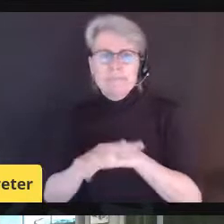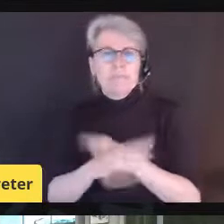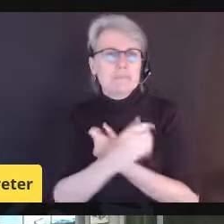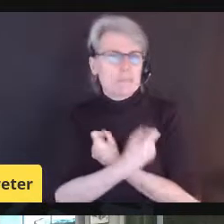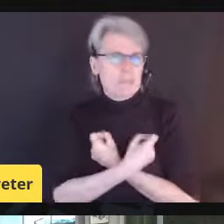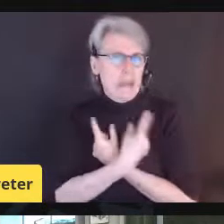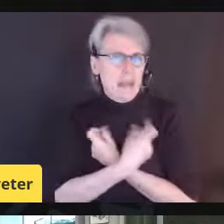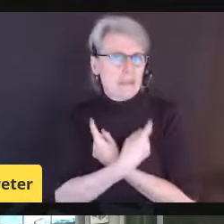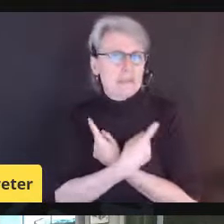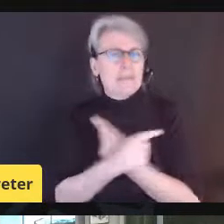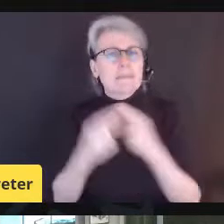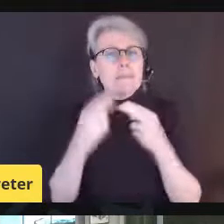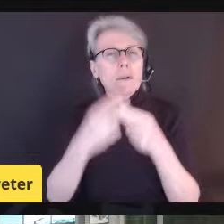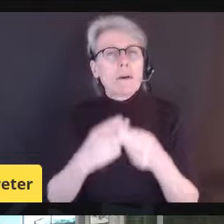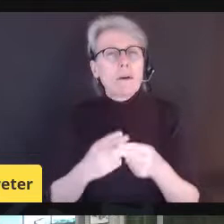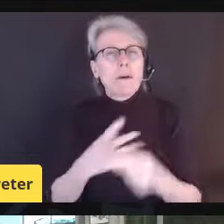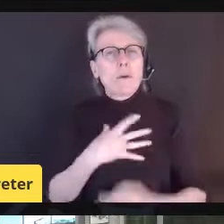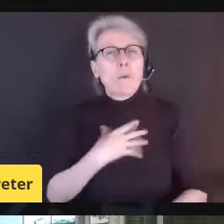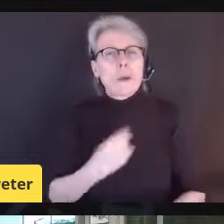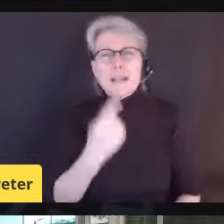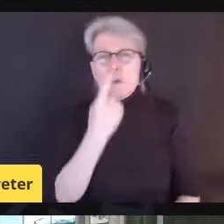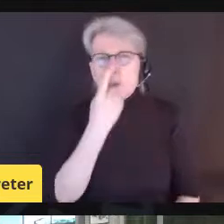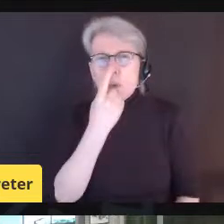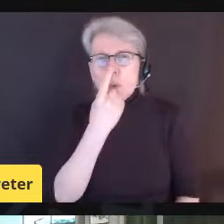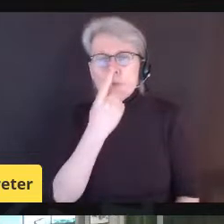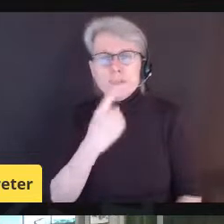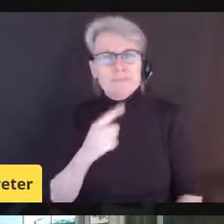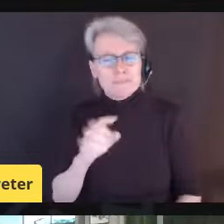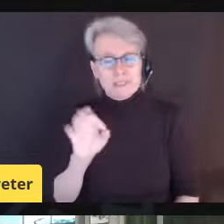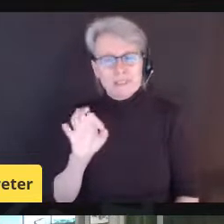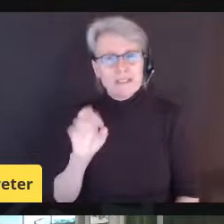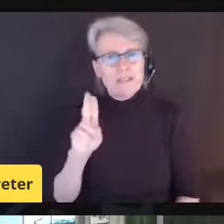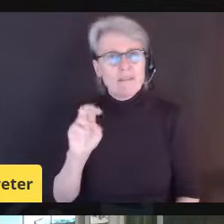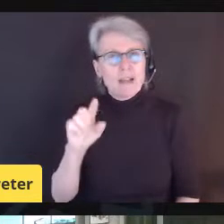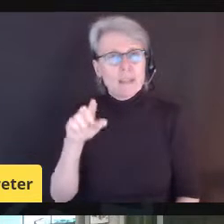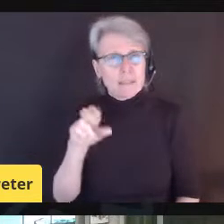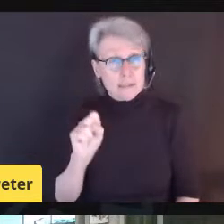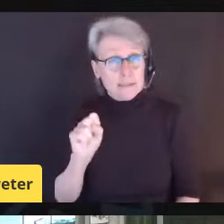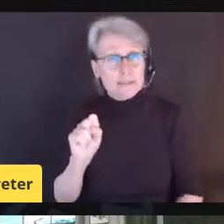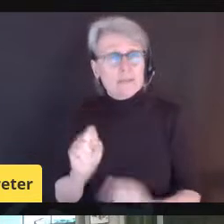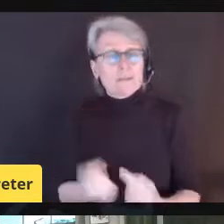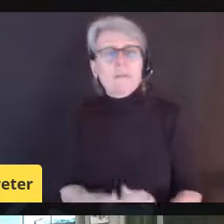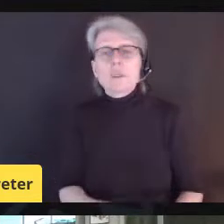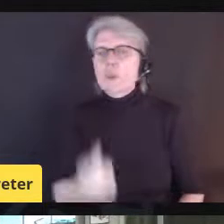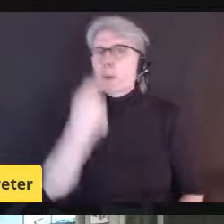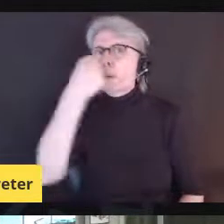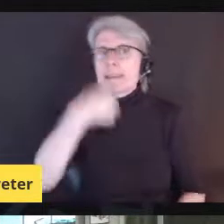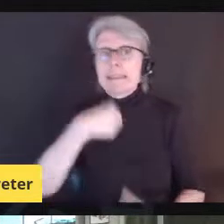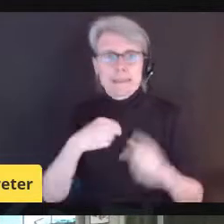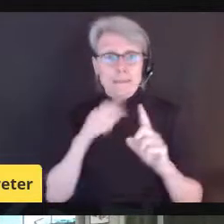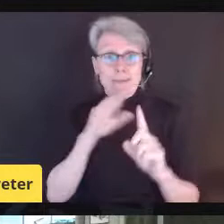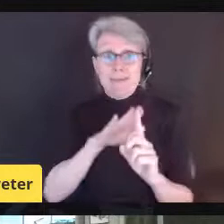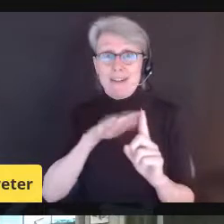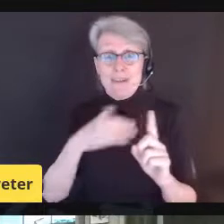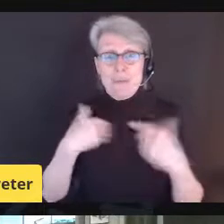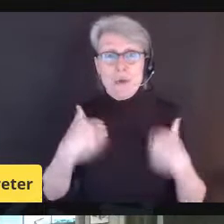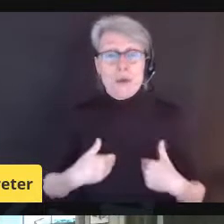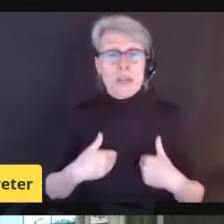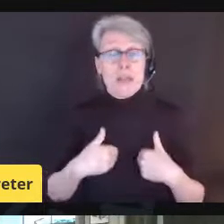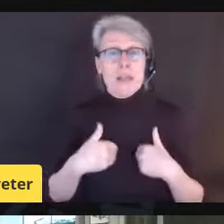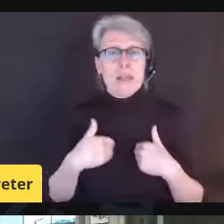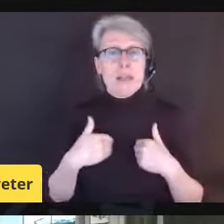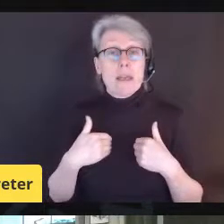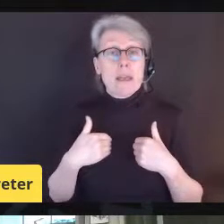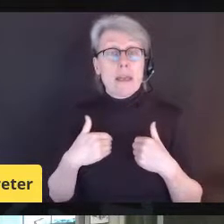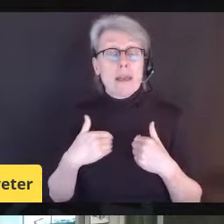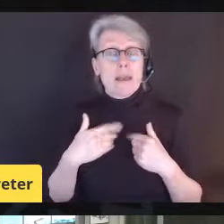of fungus that goes into bats' immune system, and it causes them to wake up too